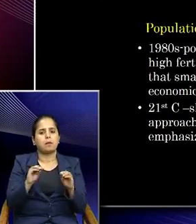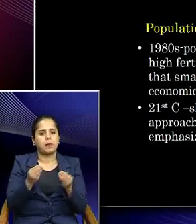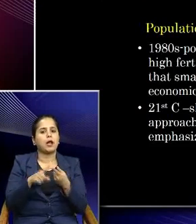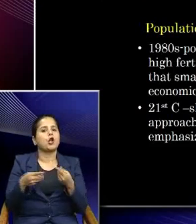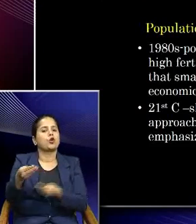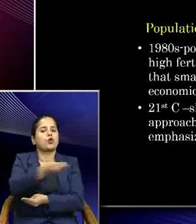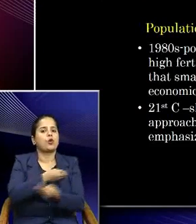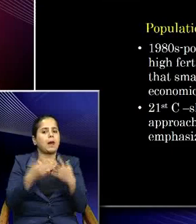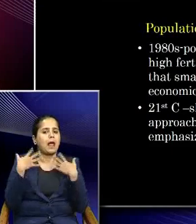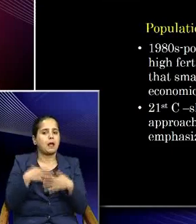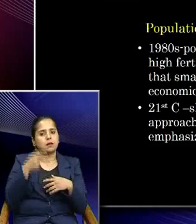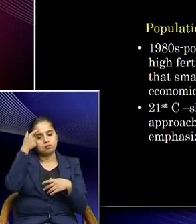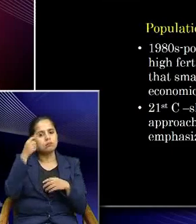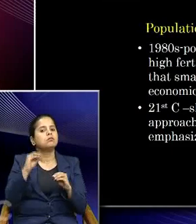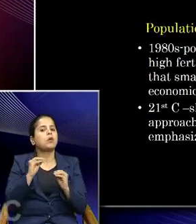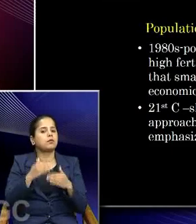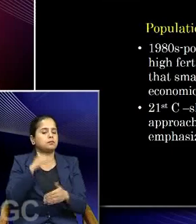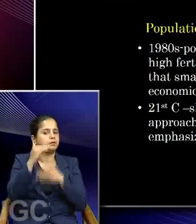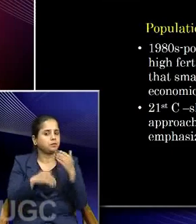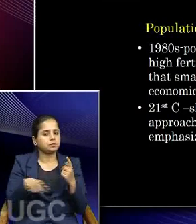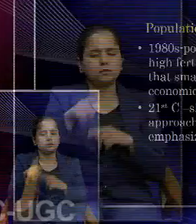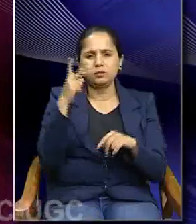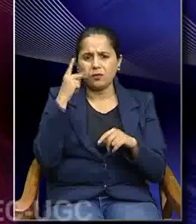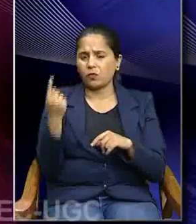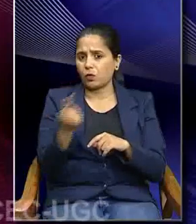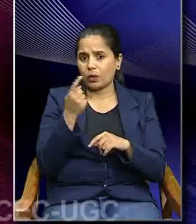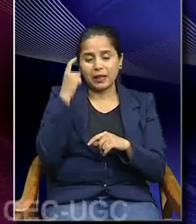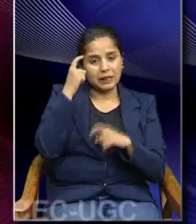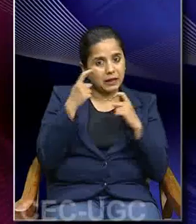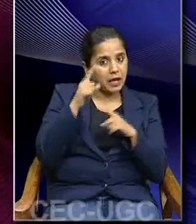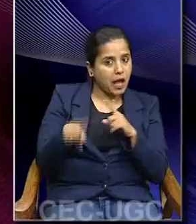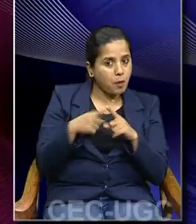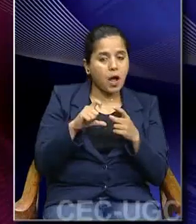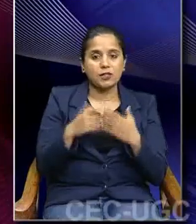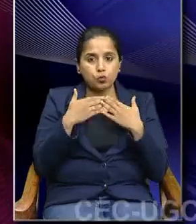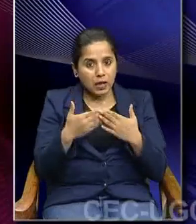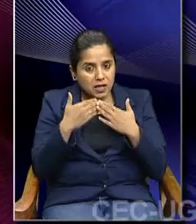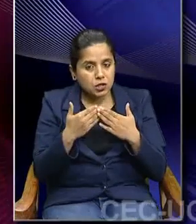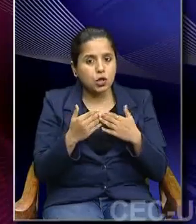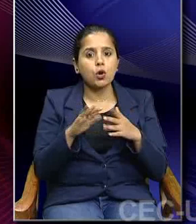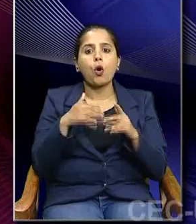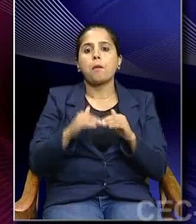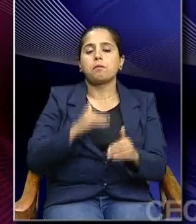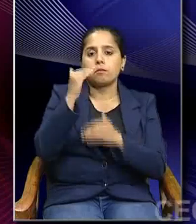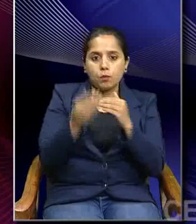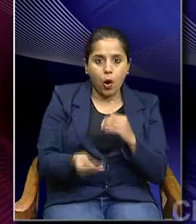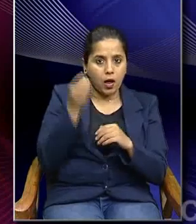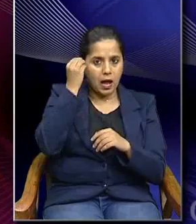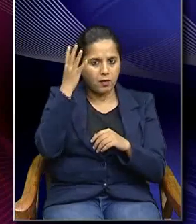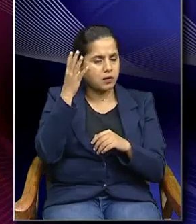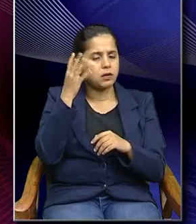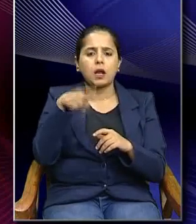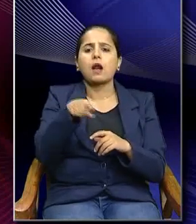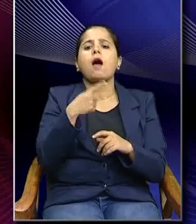health conditions. So there was not kind of only thinking about education and increasing awareness. It